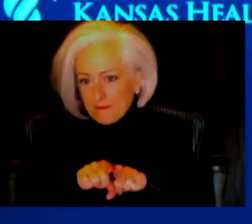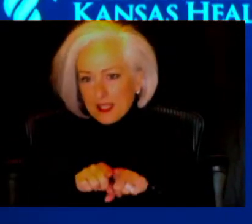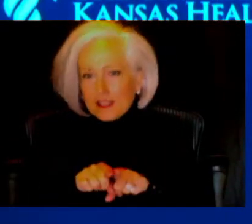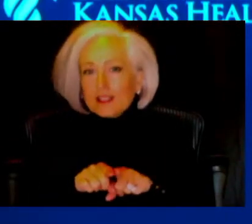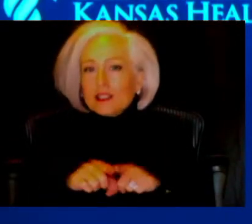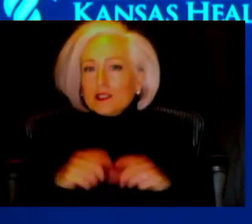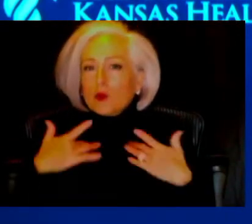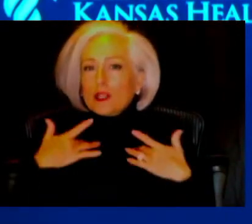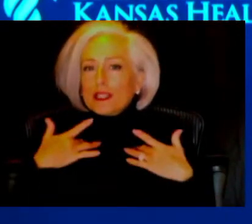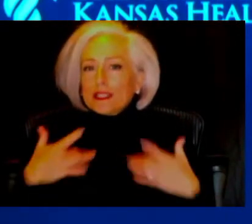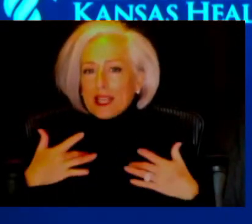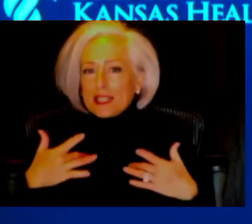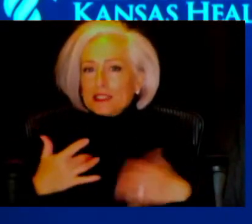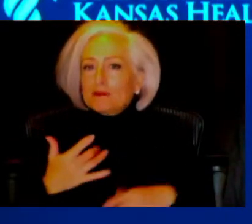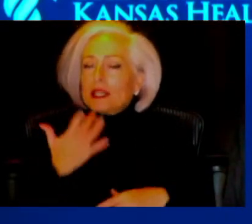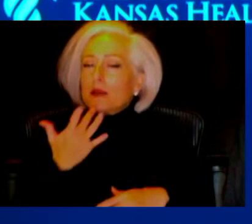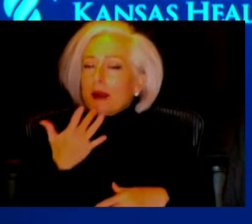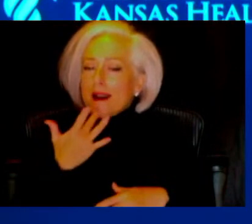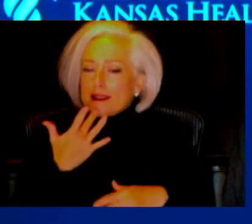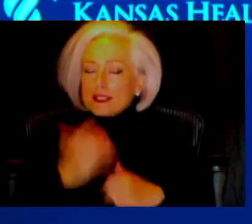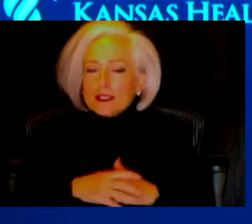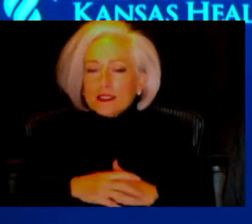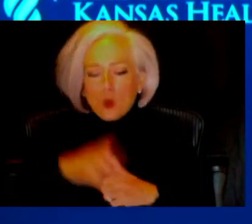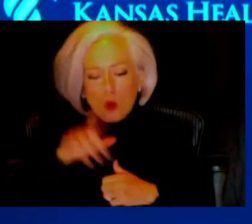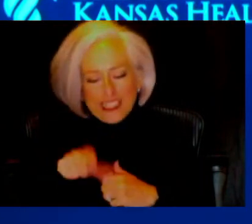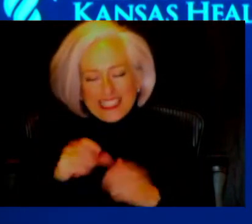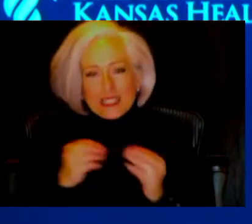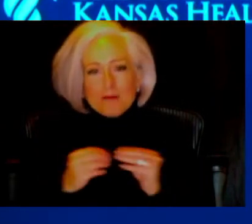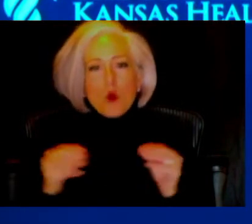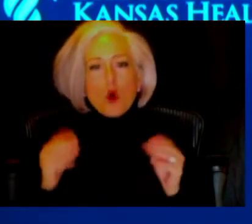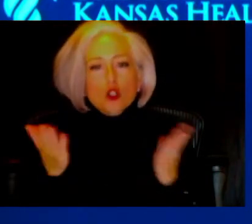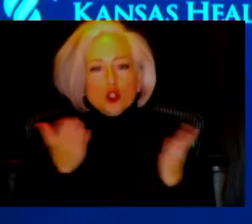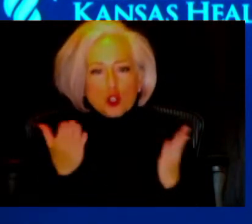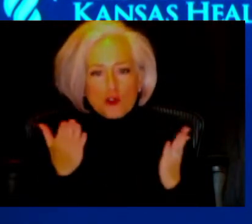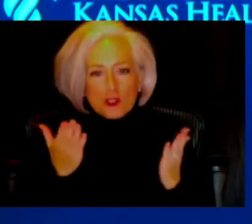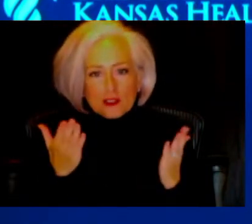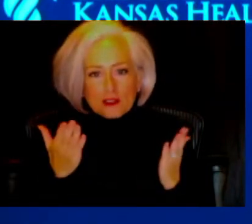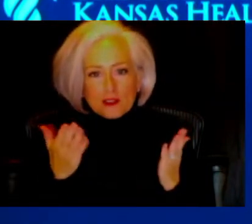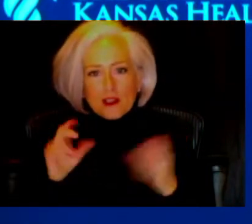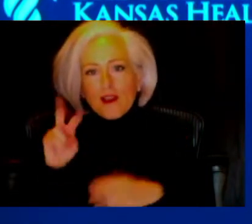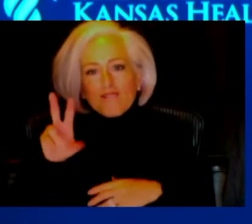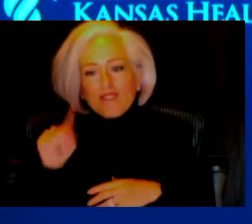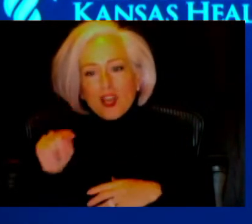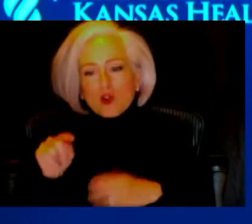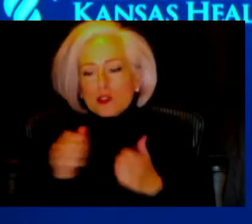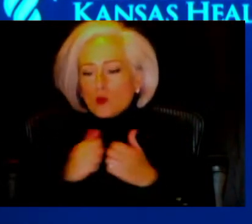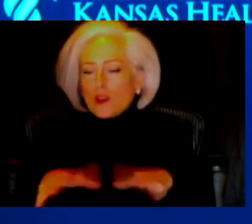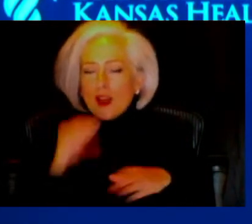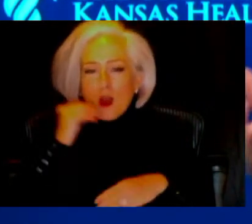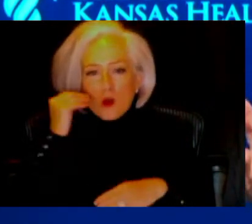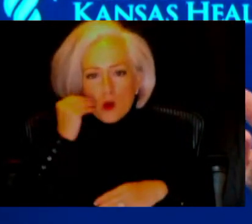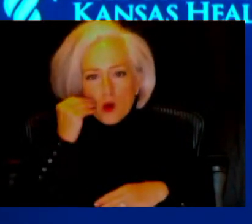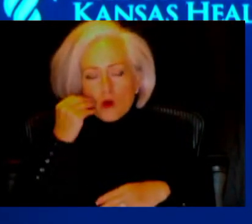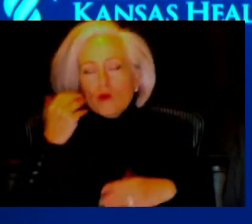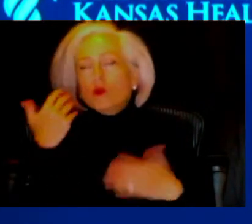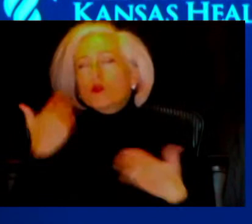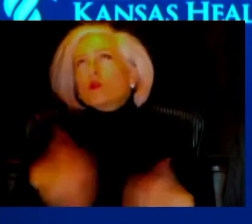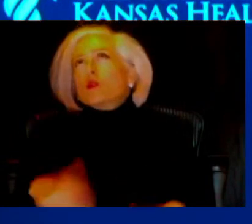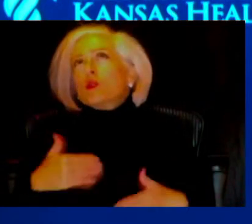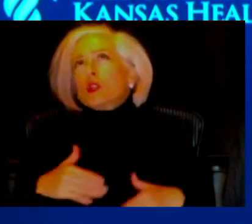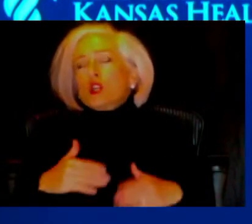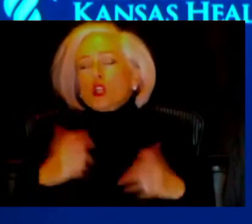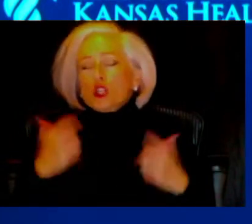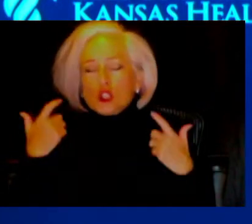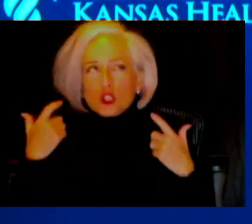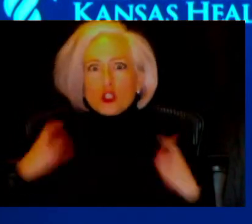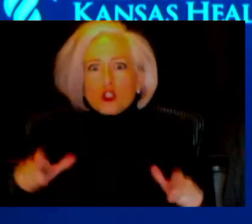need more services. Veteran homelessness, which we've been talking about, is huge, and it's not